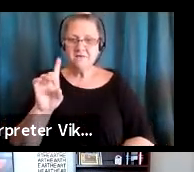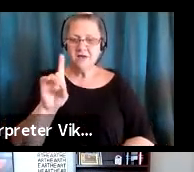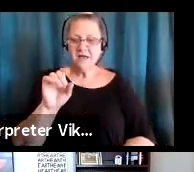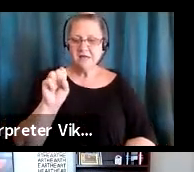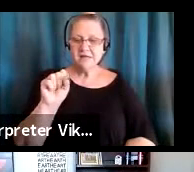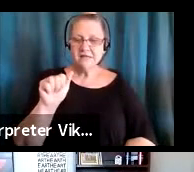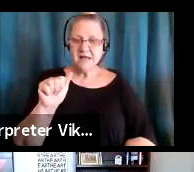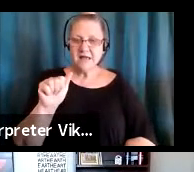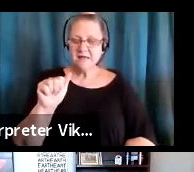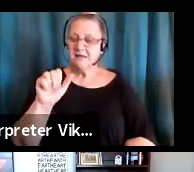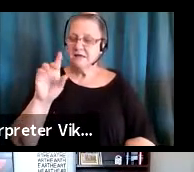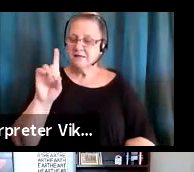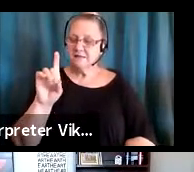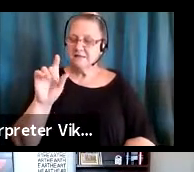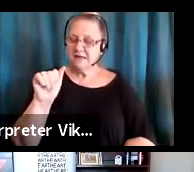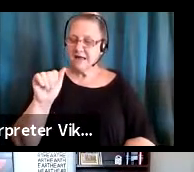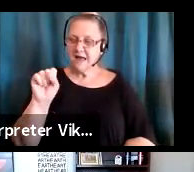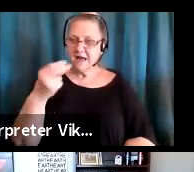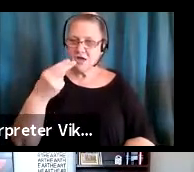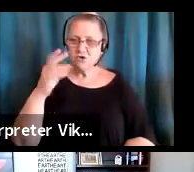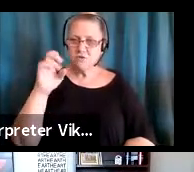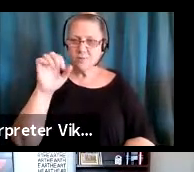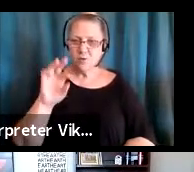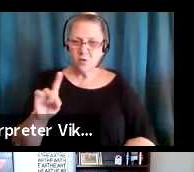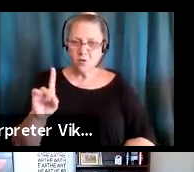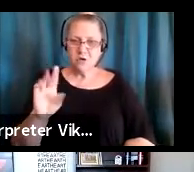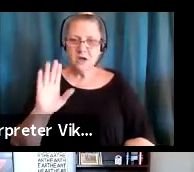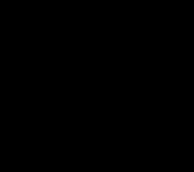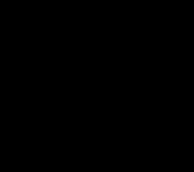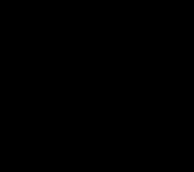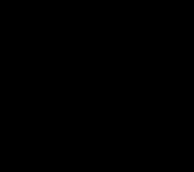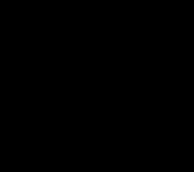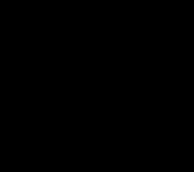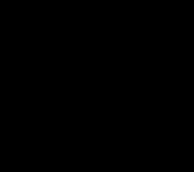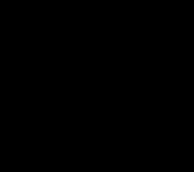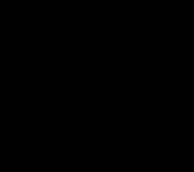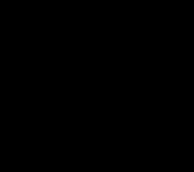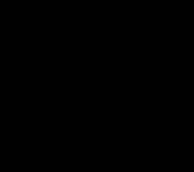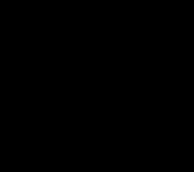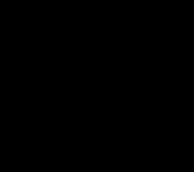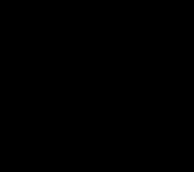about the data. So I'm going to go ahead and share my screen.